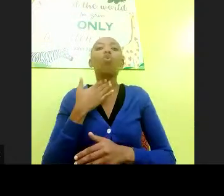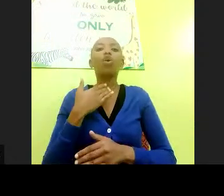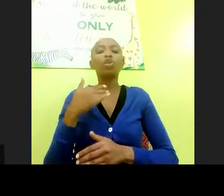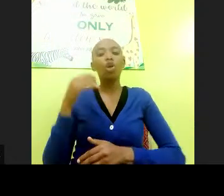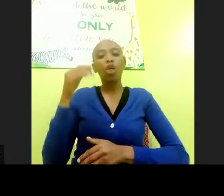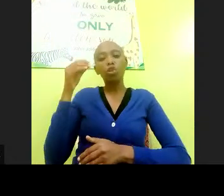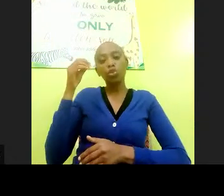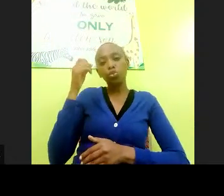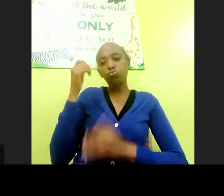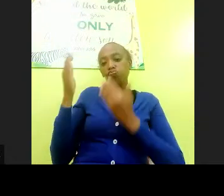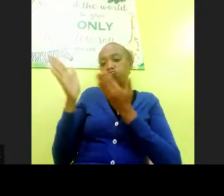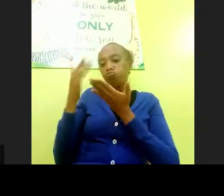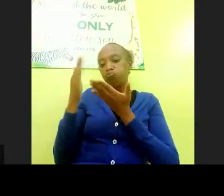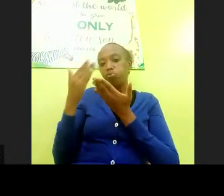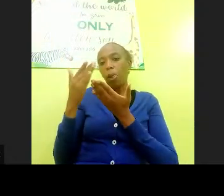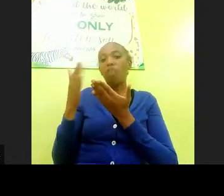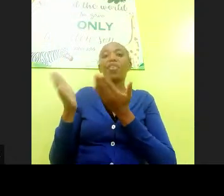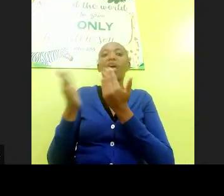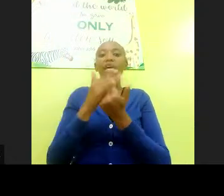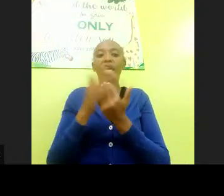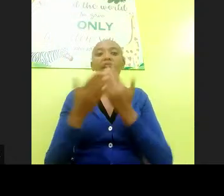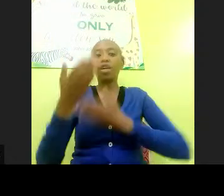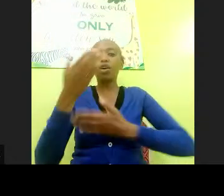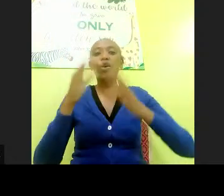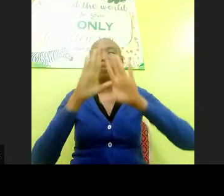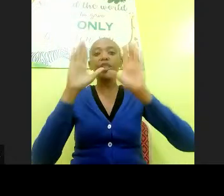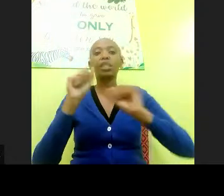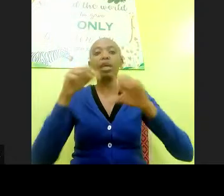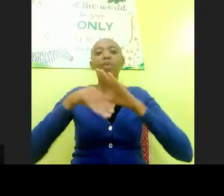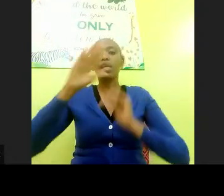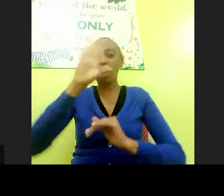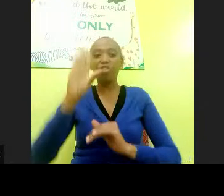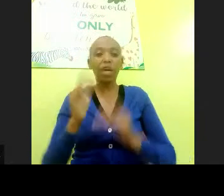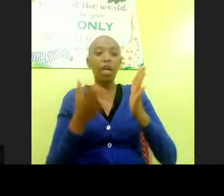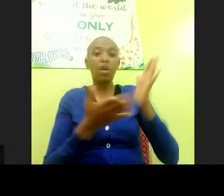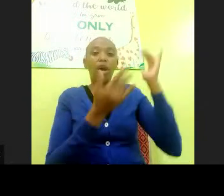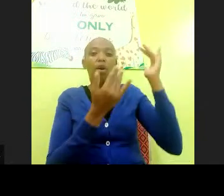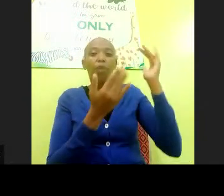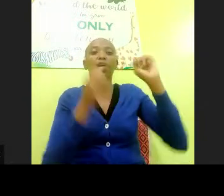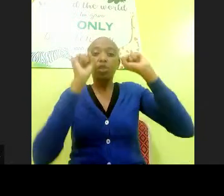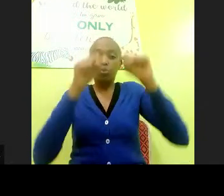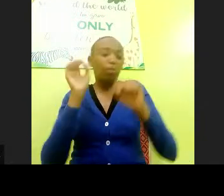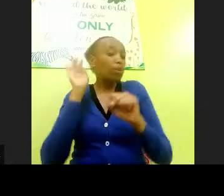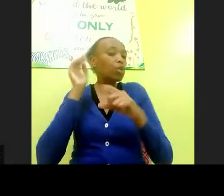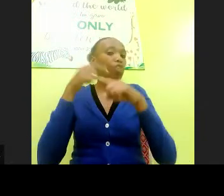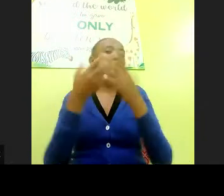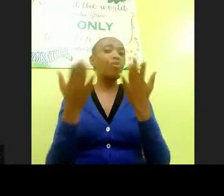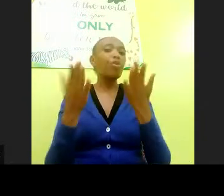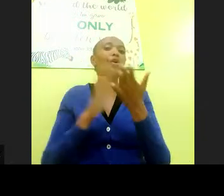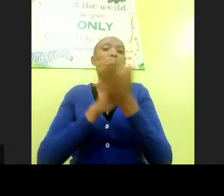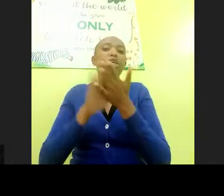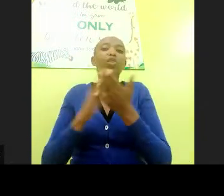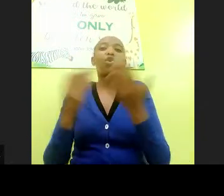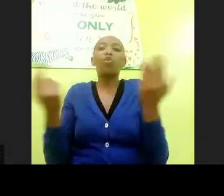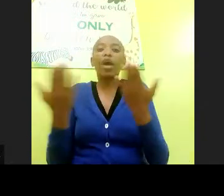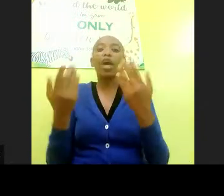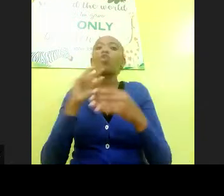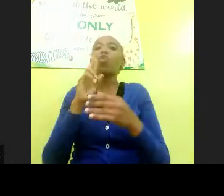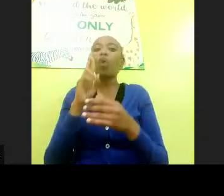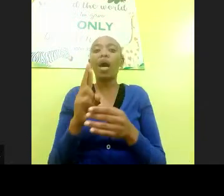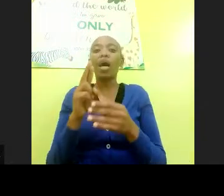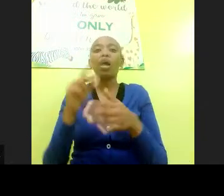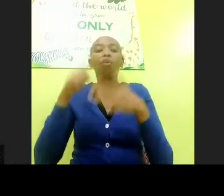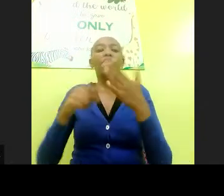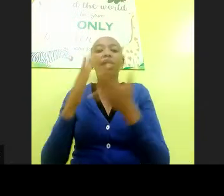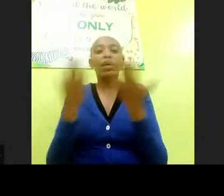the care economy system in Africa. So we're really looking forward to be able to hear from you based on wherever you're coming from. What are some of